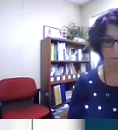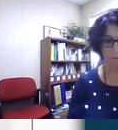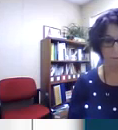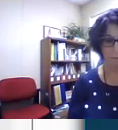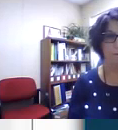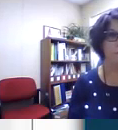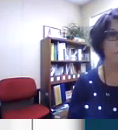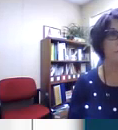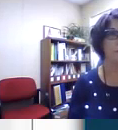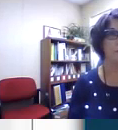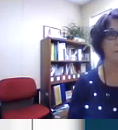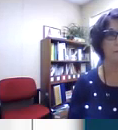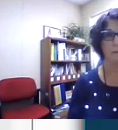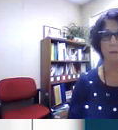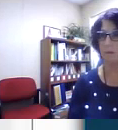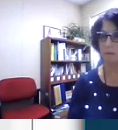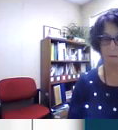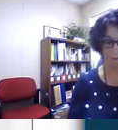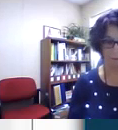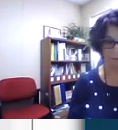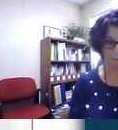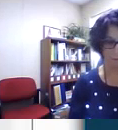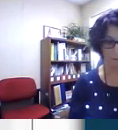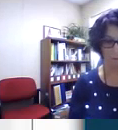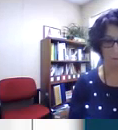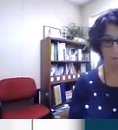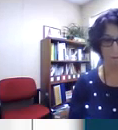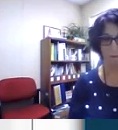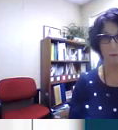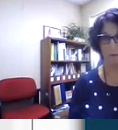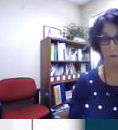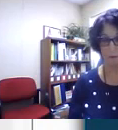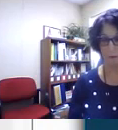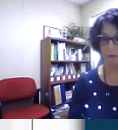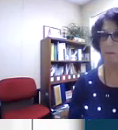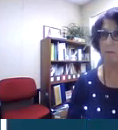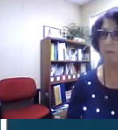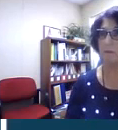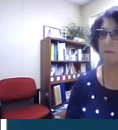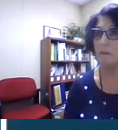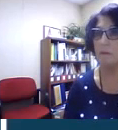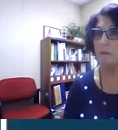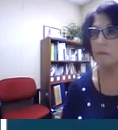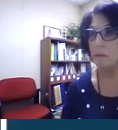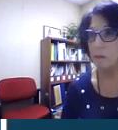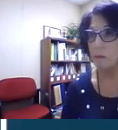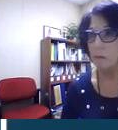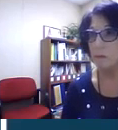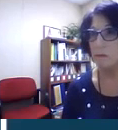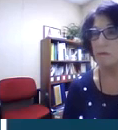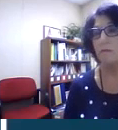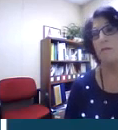I saw at the end here was which kind of brands they were going to market to Hispanic and Latinos. And these